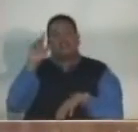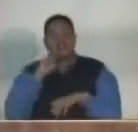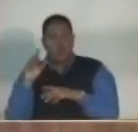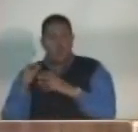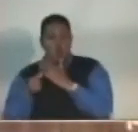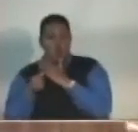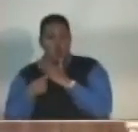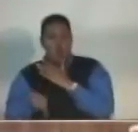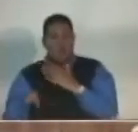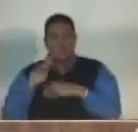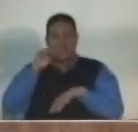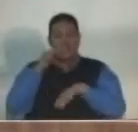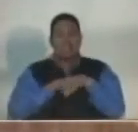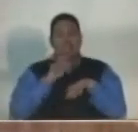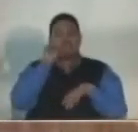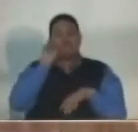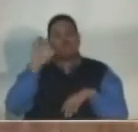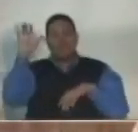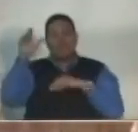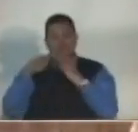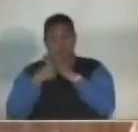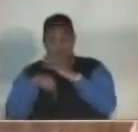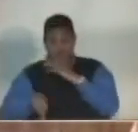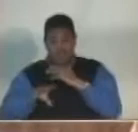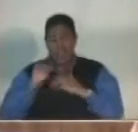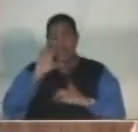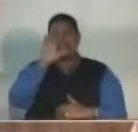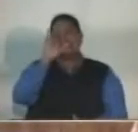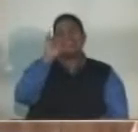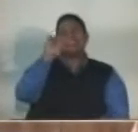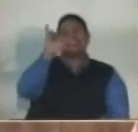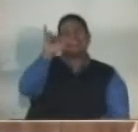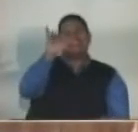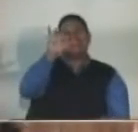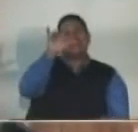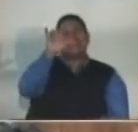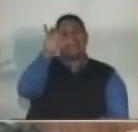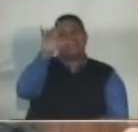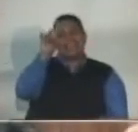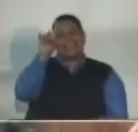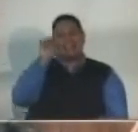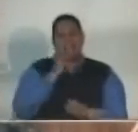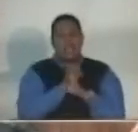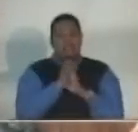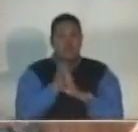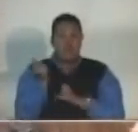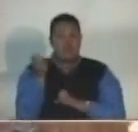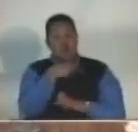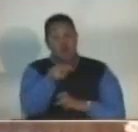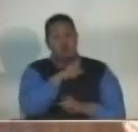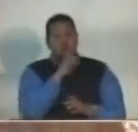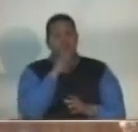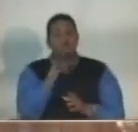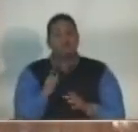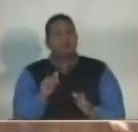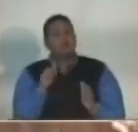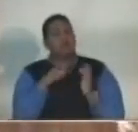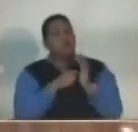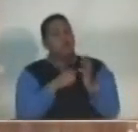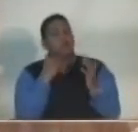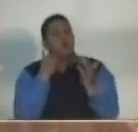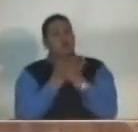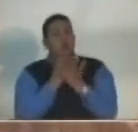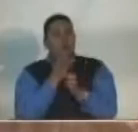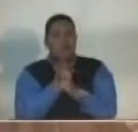the national vocation qualifications, and the City and Guilds exam. All of these are among a suite of